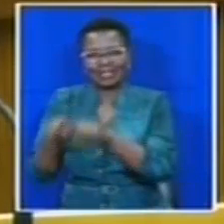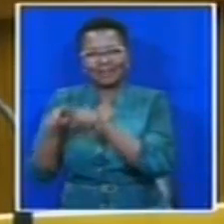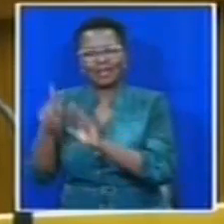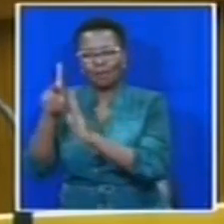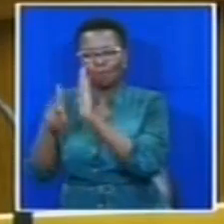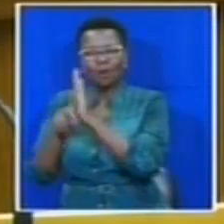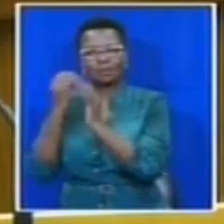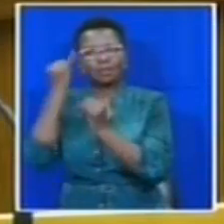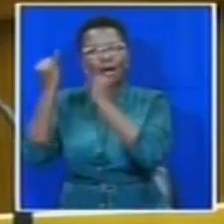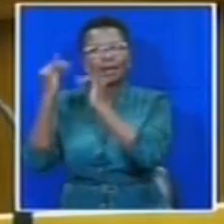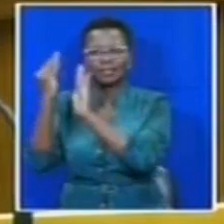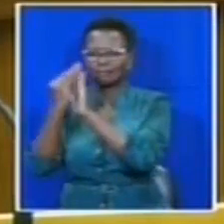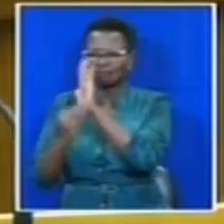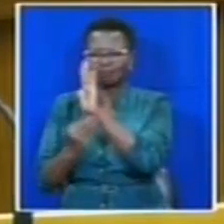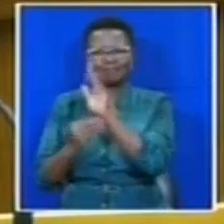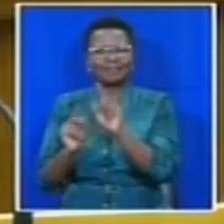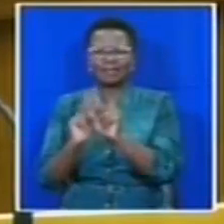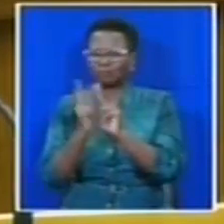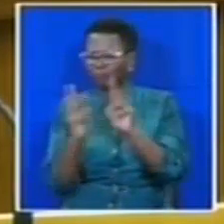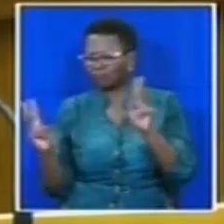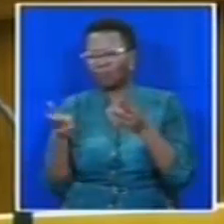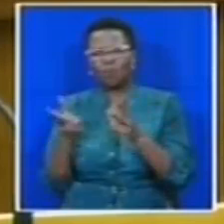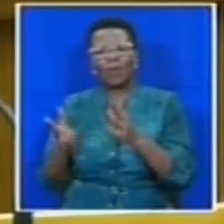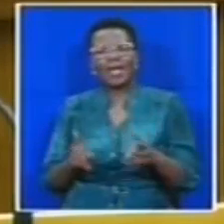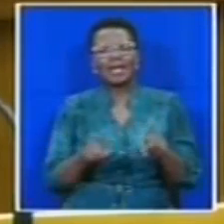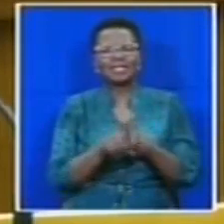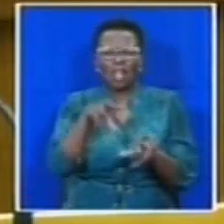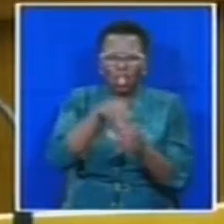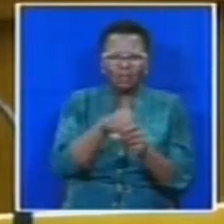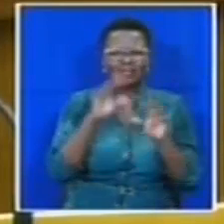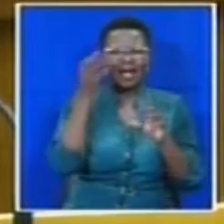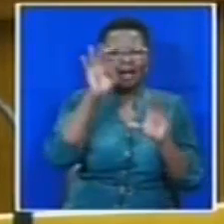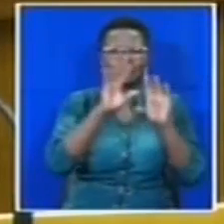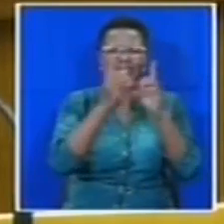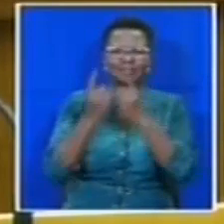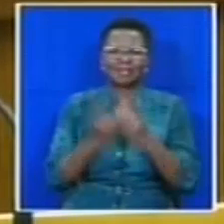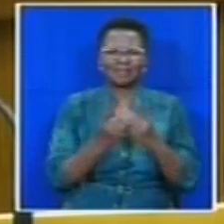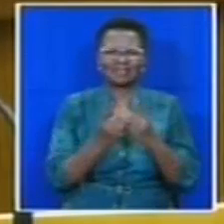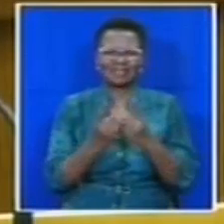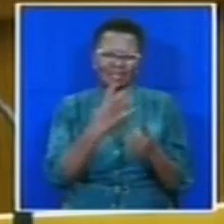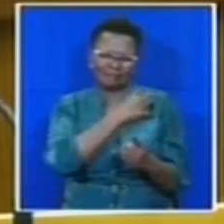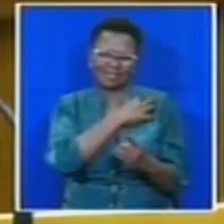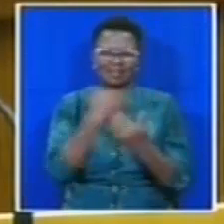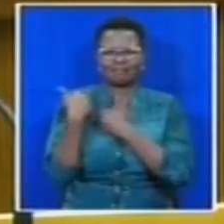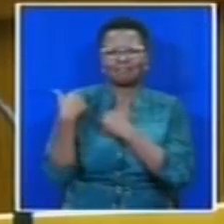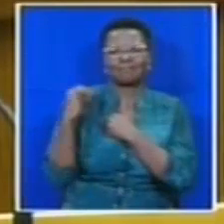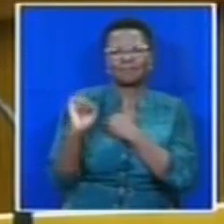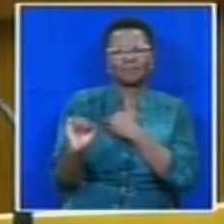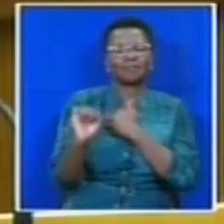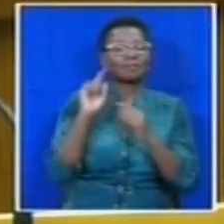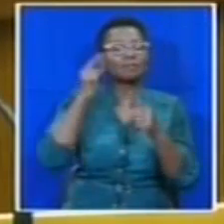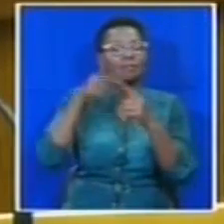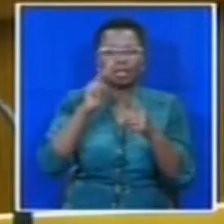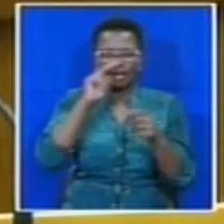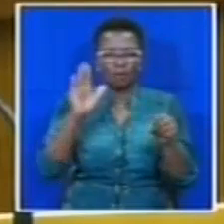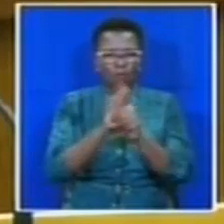a wide range of sectors and ministerial portfolios, excuse me, aimed at broadening participation